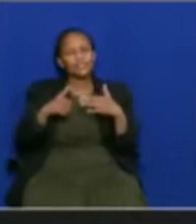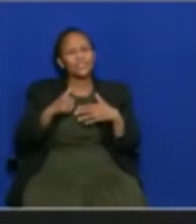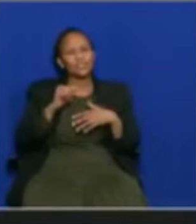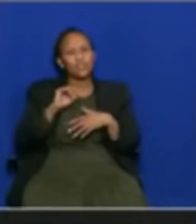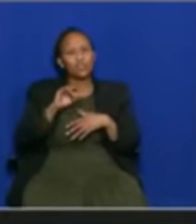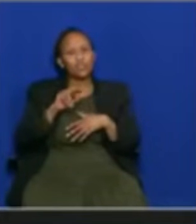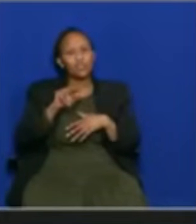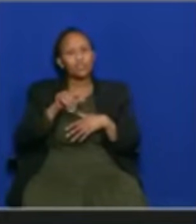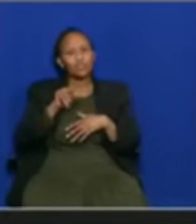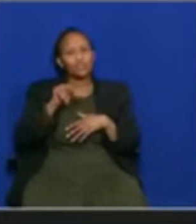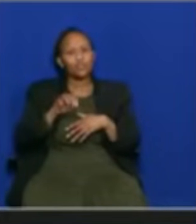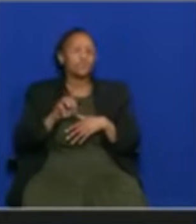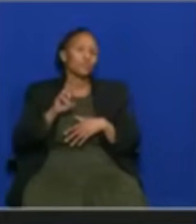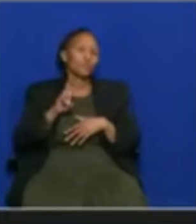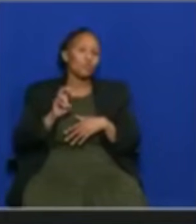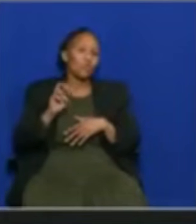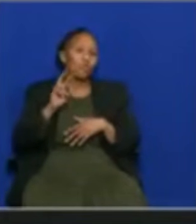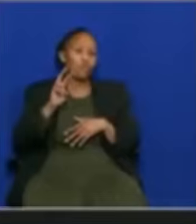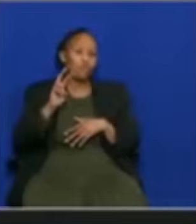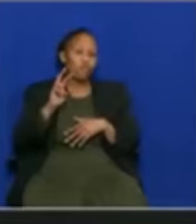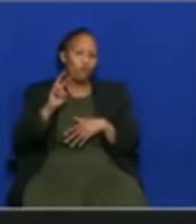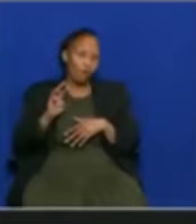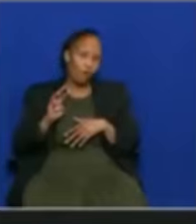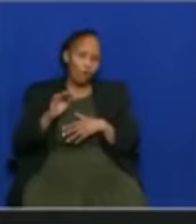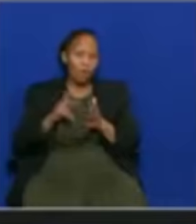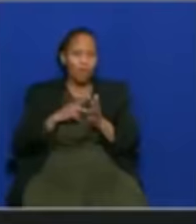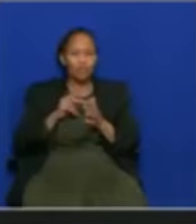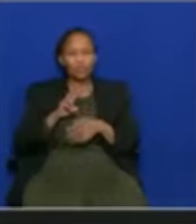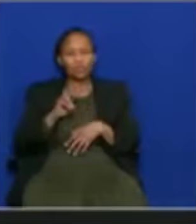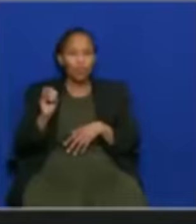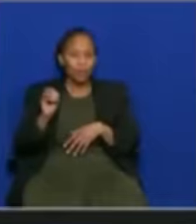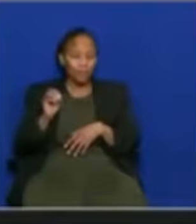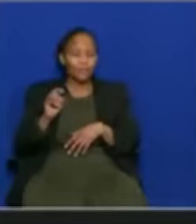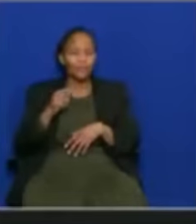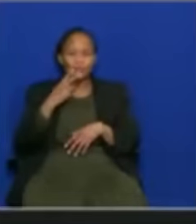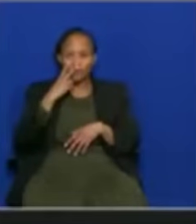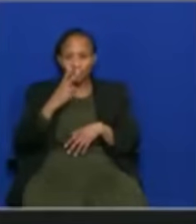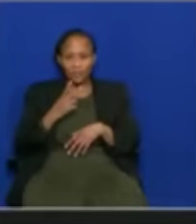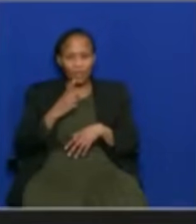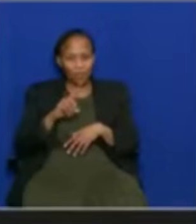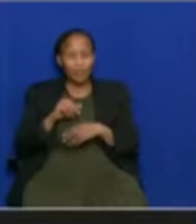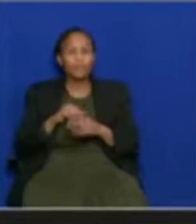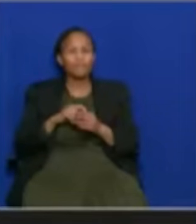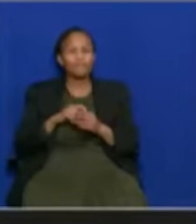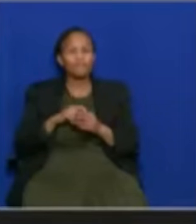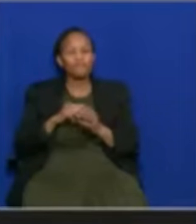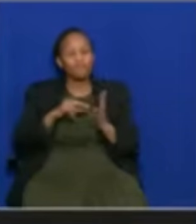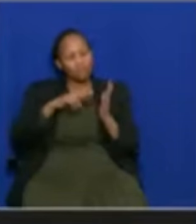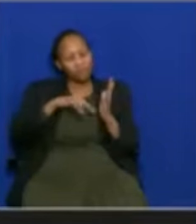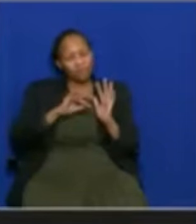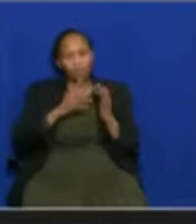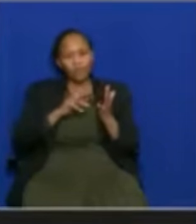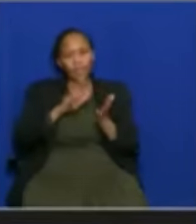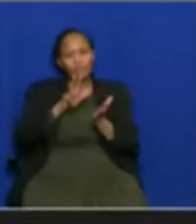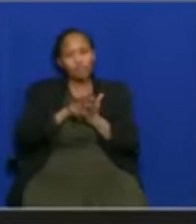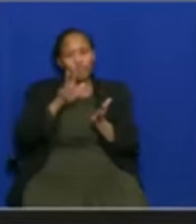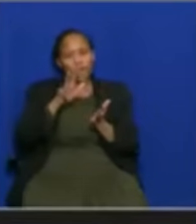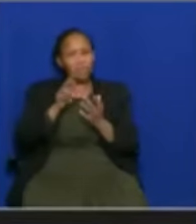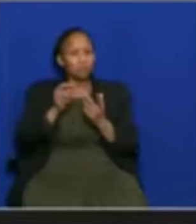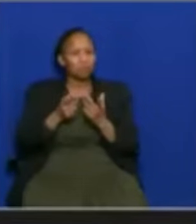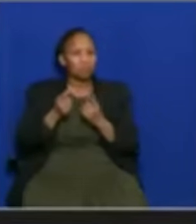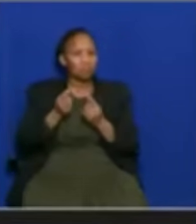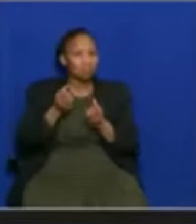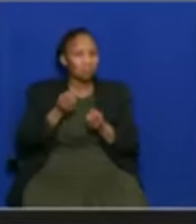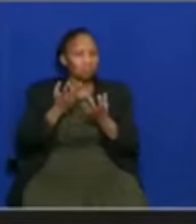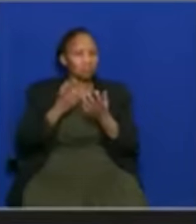page 200, one sees that, and it reads, approval is hereby granted for the following selection panels